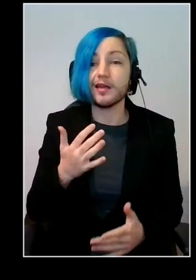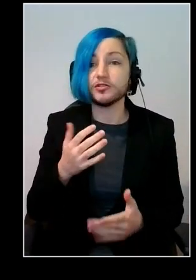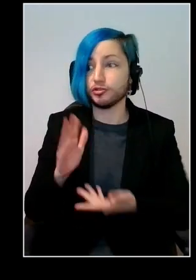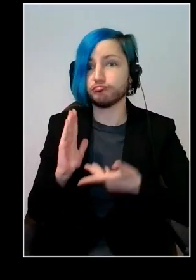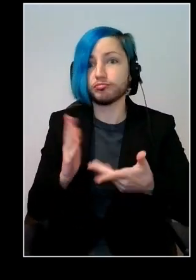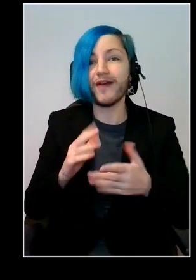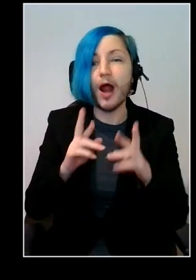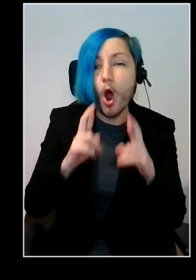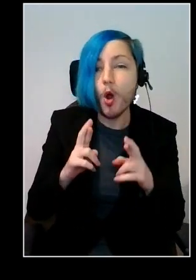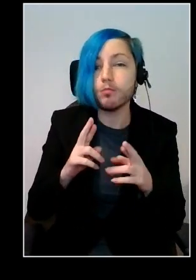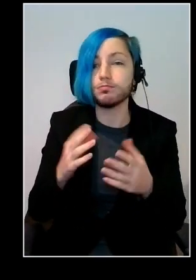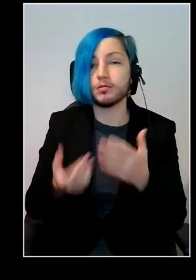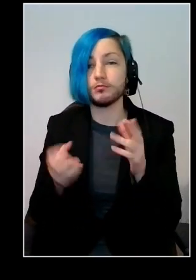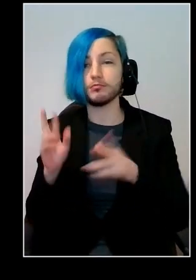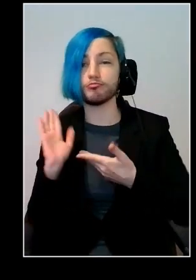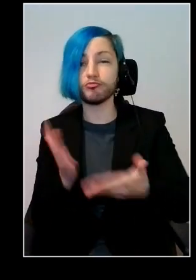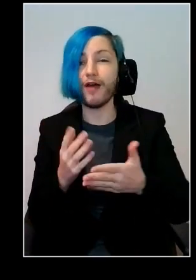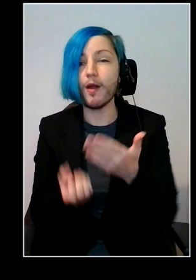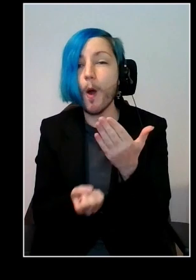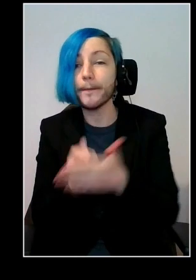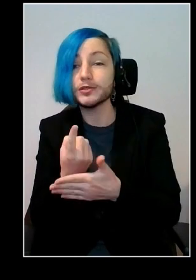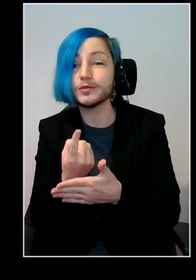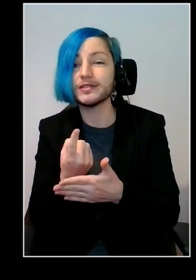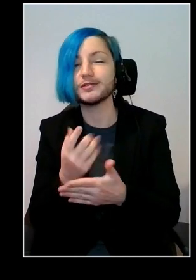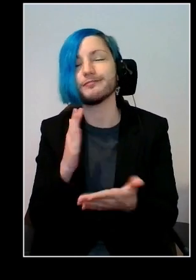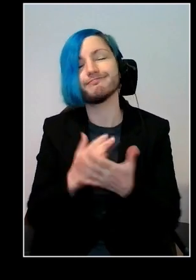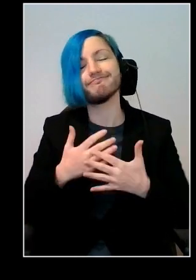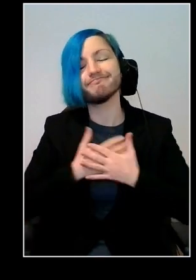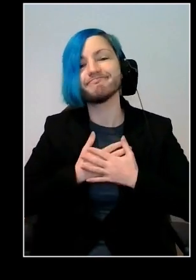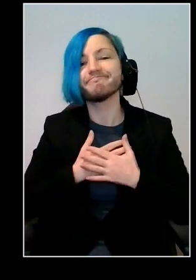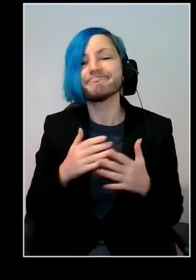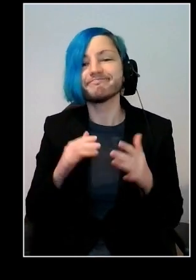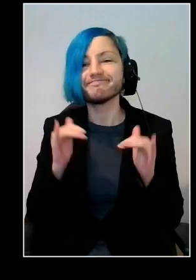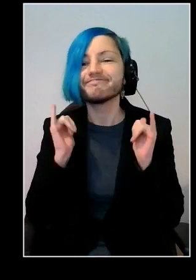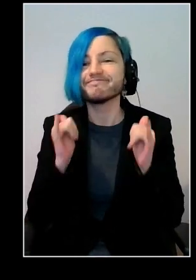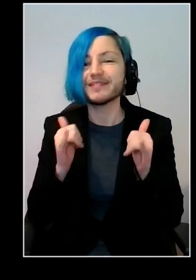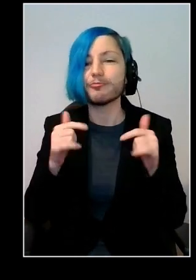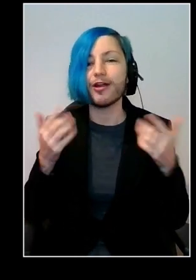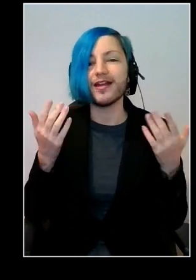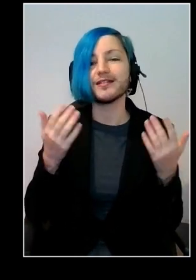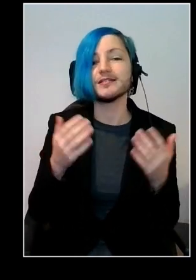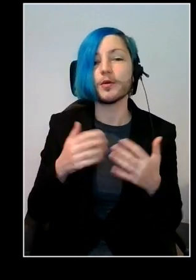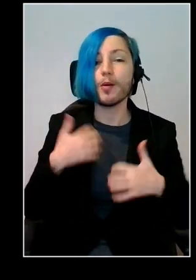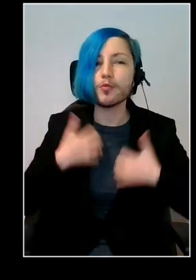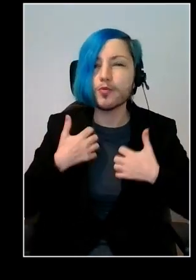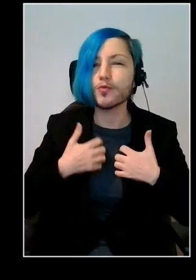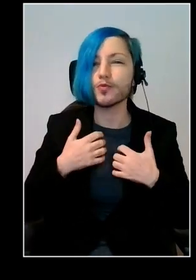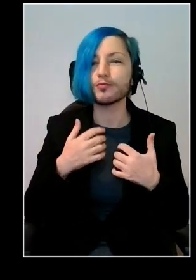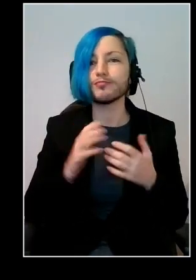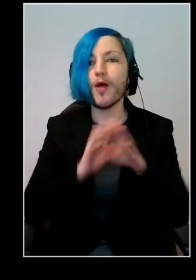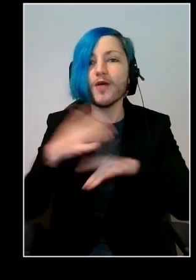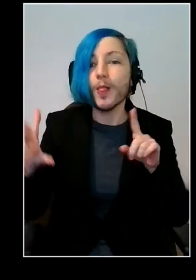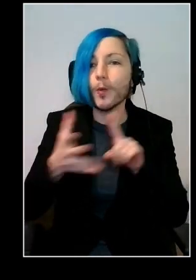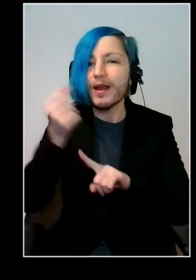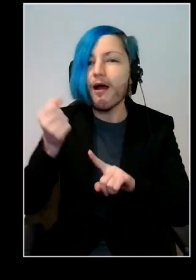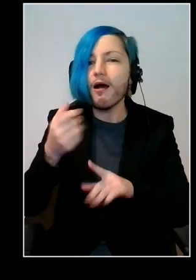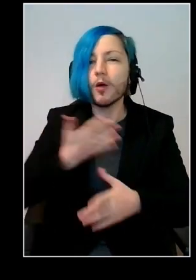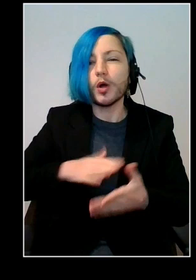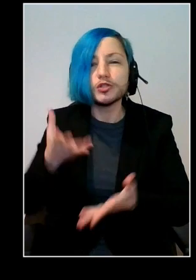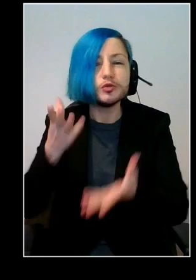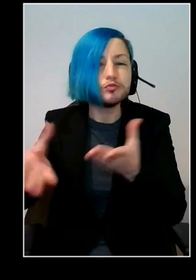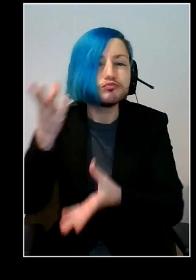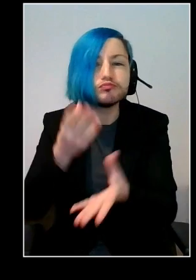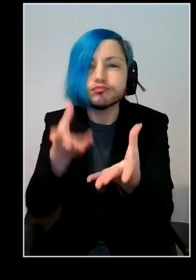to be celebrating with you all today. And I can't wait to see the winners crowned and hear amazing stories stories over the next hour as we recognise the